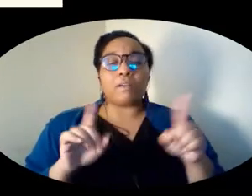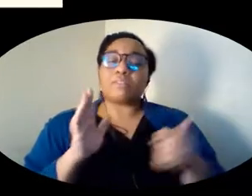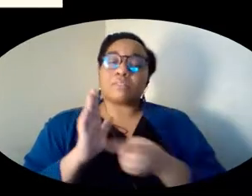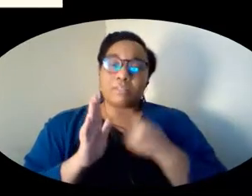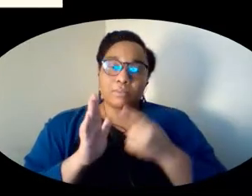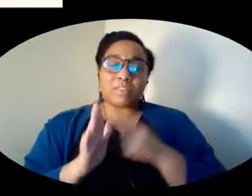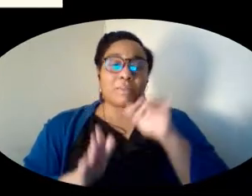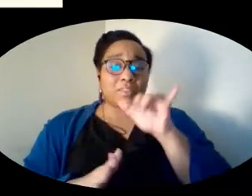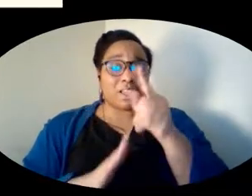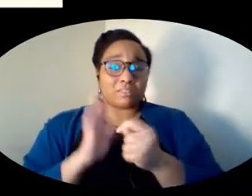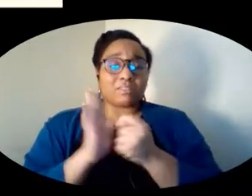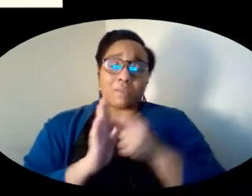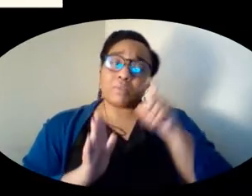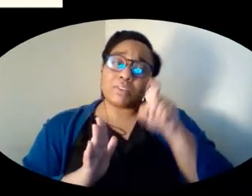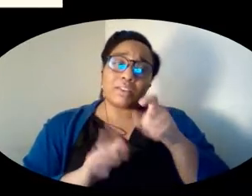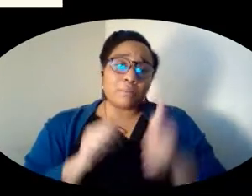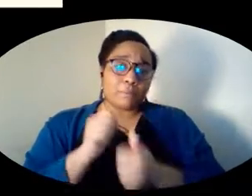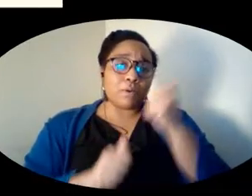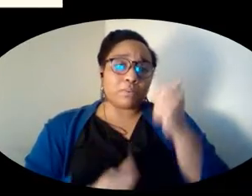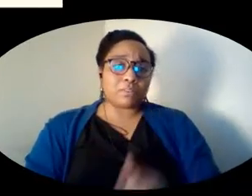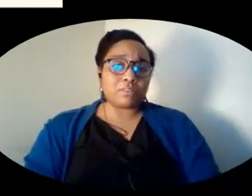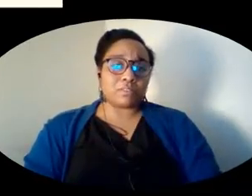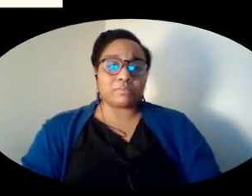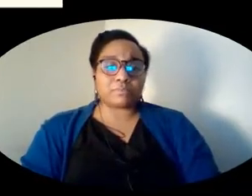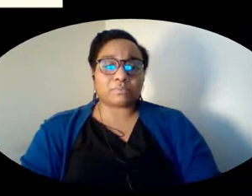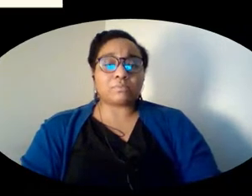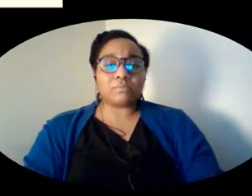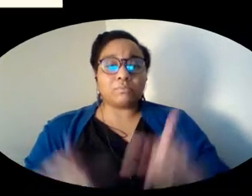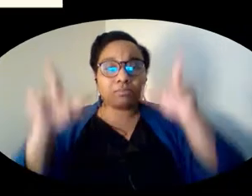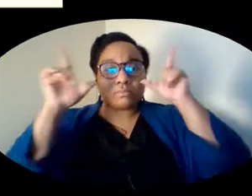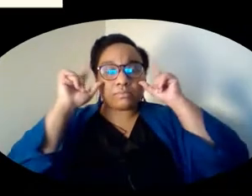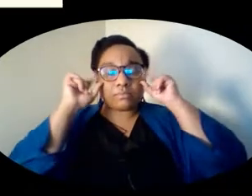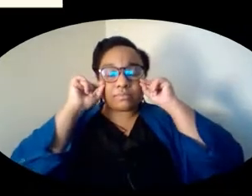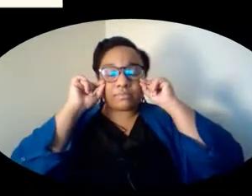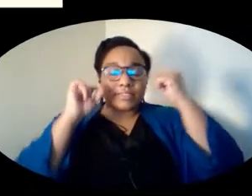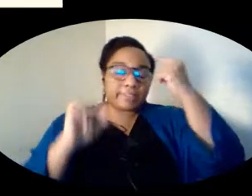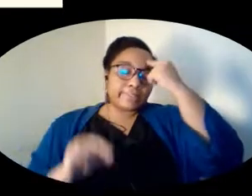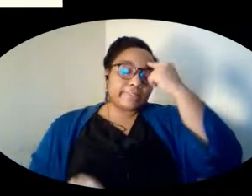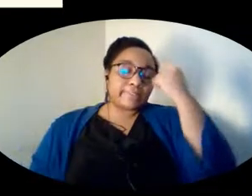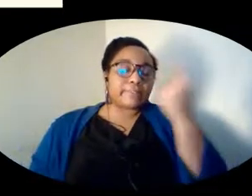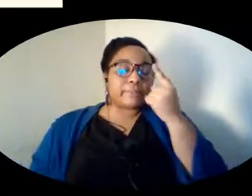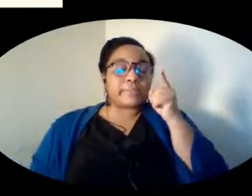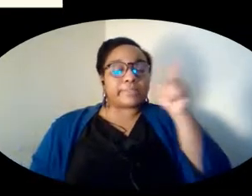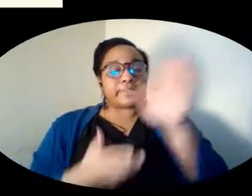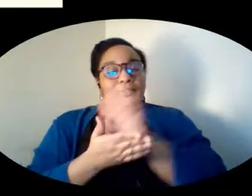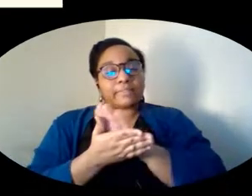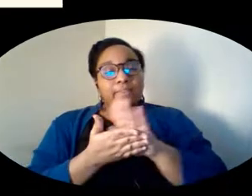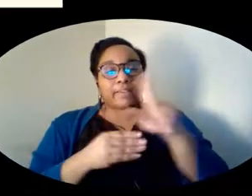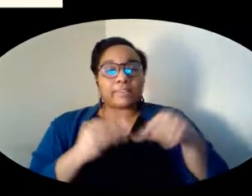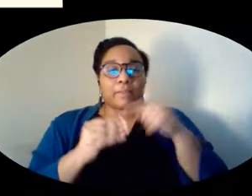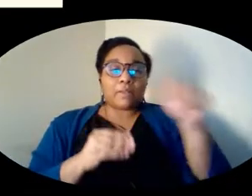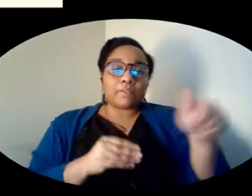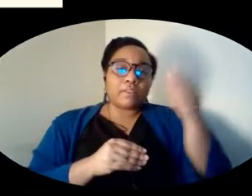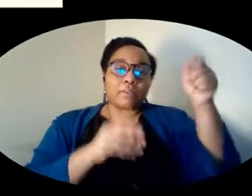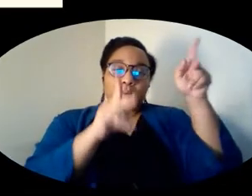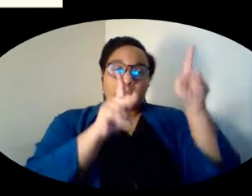but sometimes that's when we need it the most. Close your eyes and think of something nice about the other